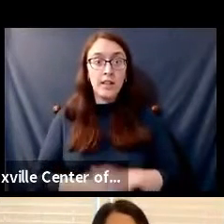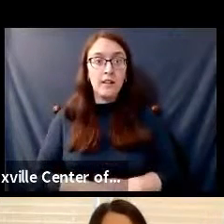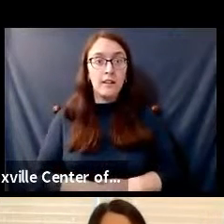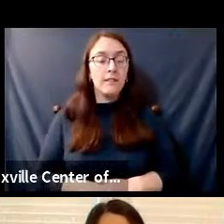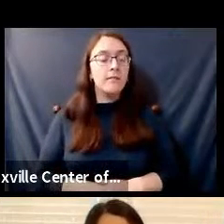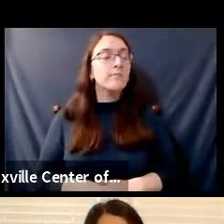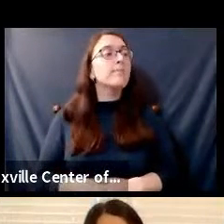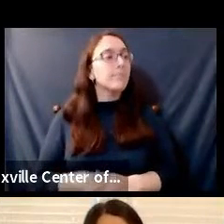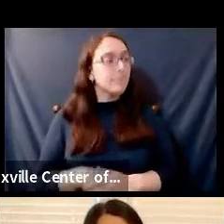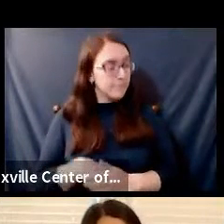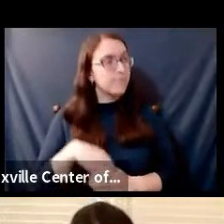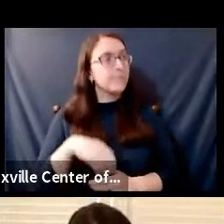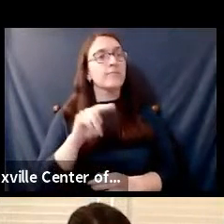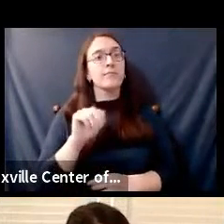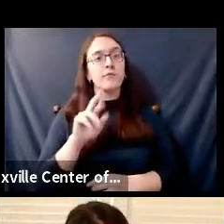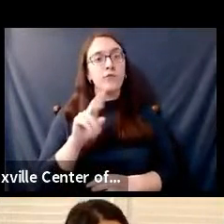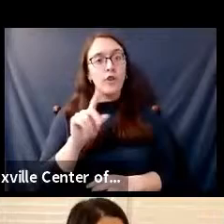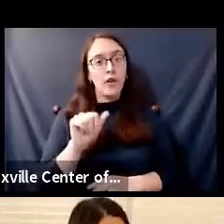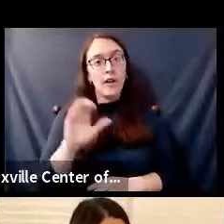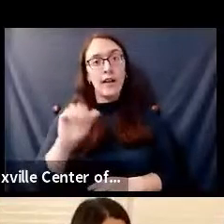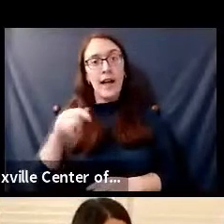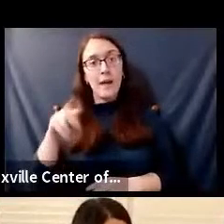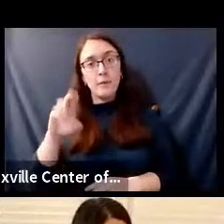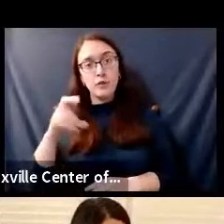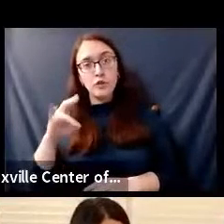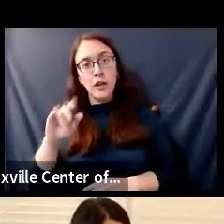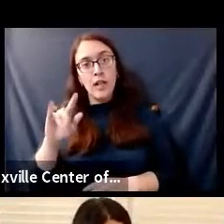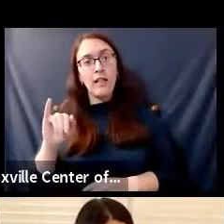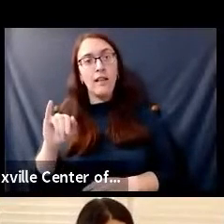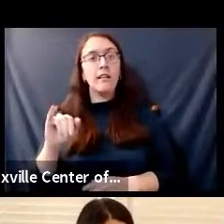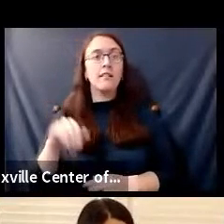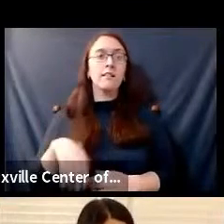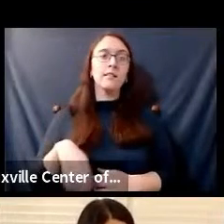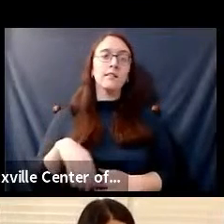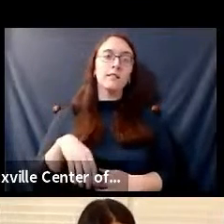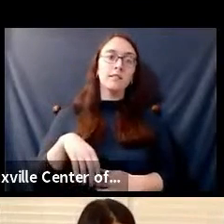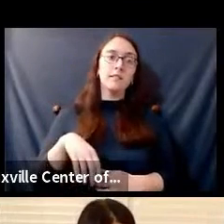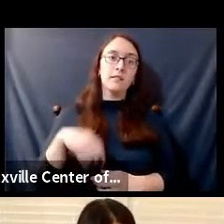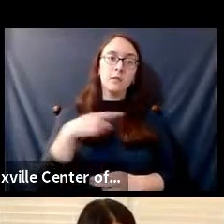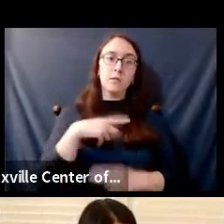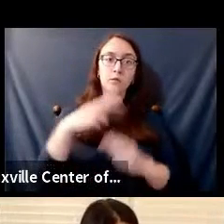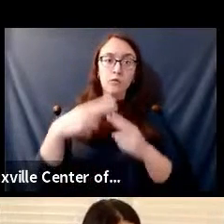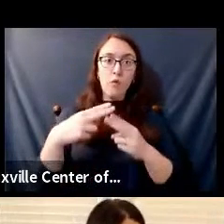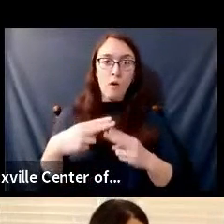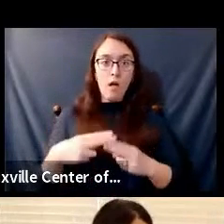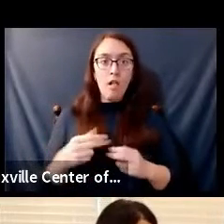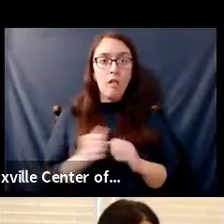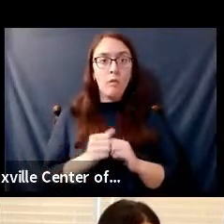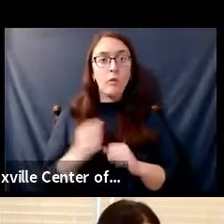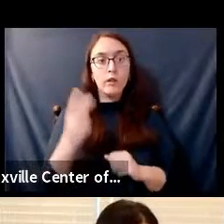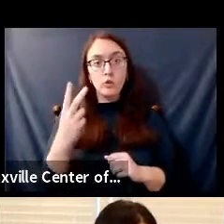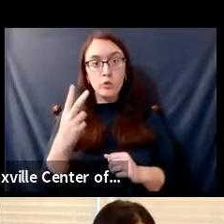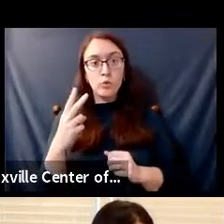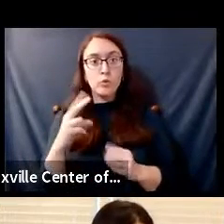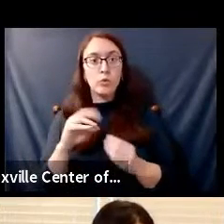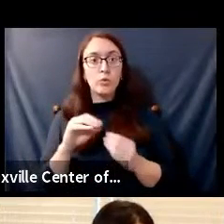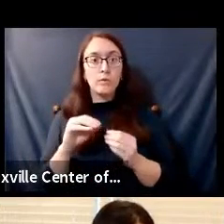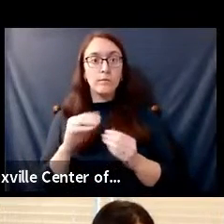Yes, this is Narda Capicelli, and we are setting the agenda with 2 items added.